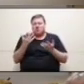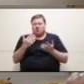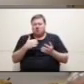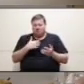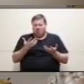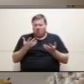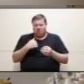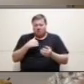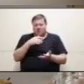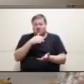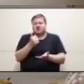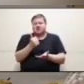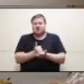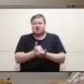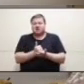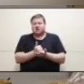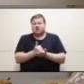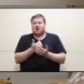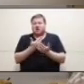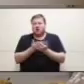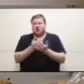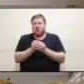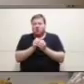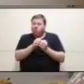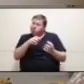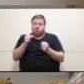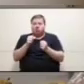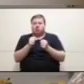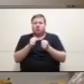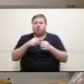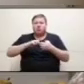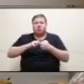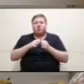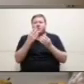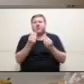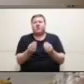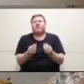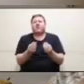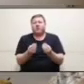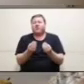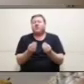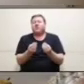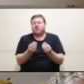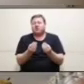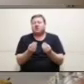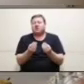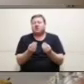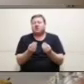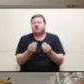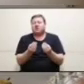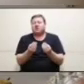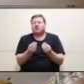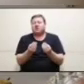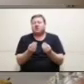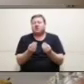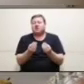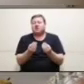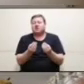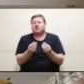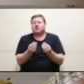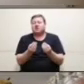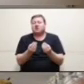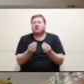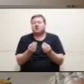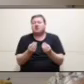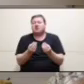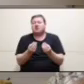got a potential of exploding as a very big problem. And so I'd like you to apply your mind to it as Premier